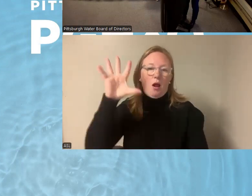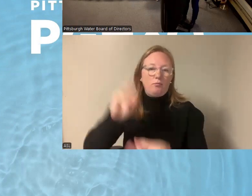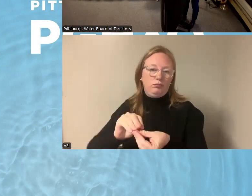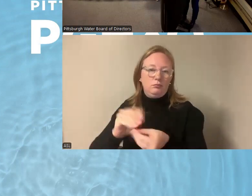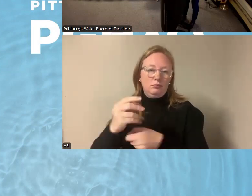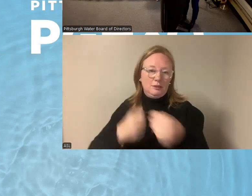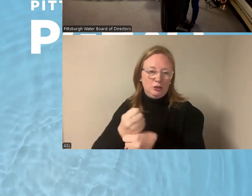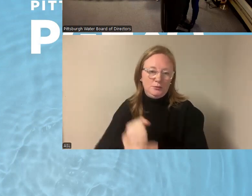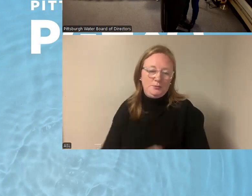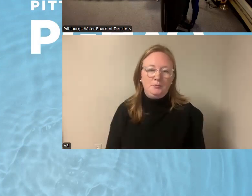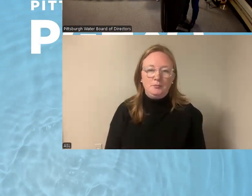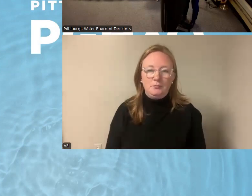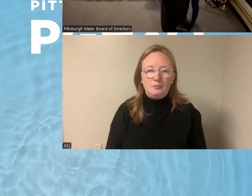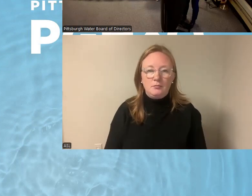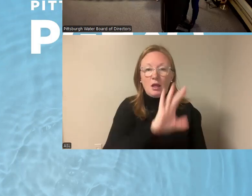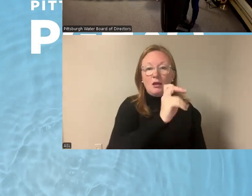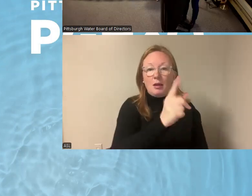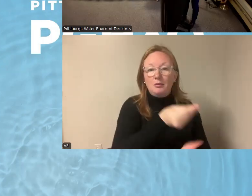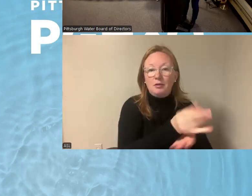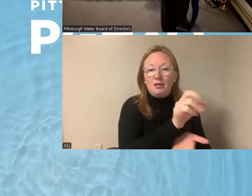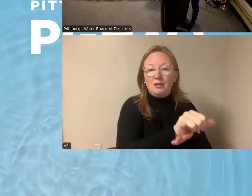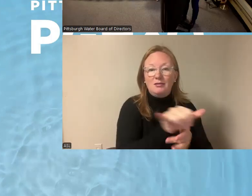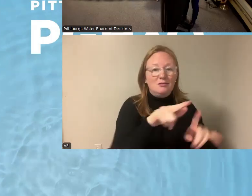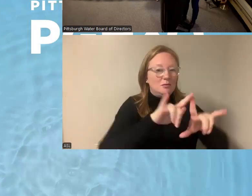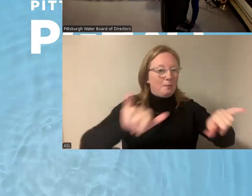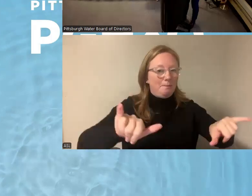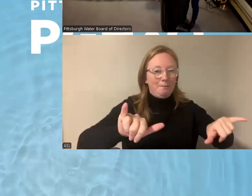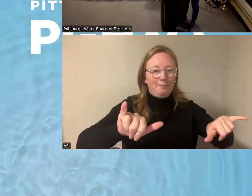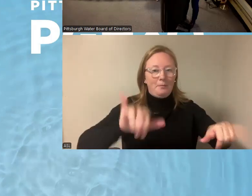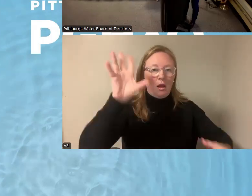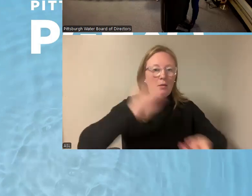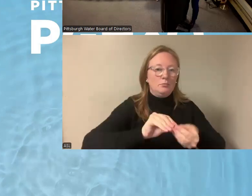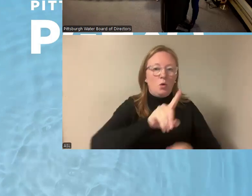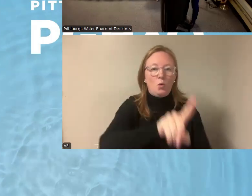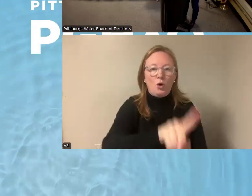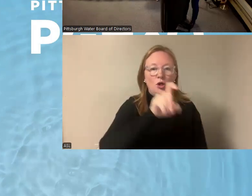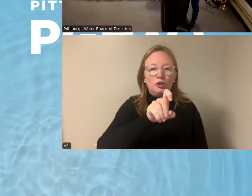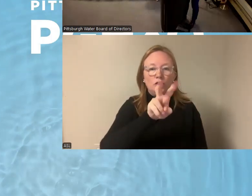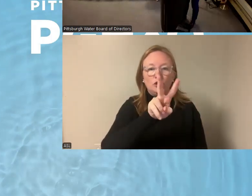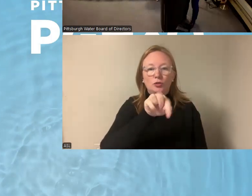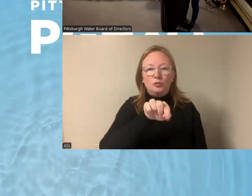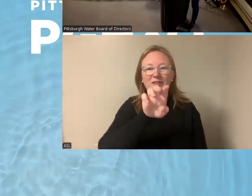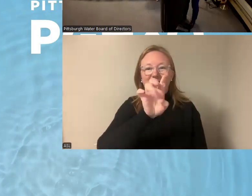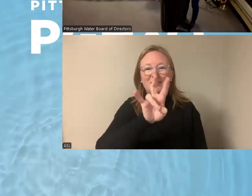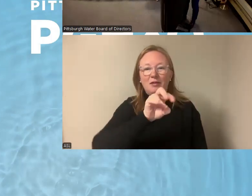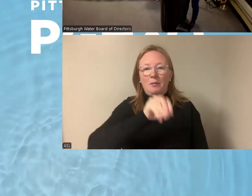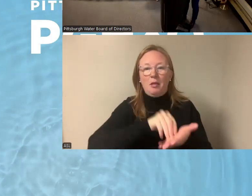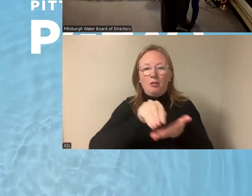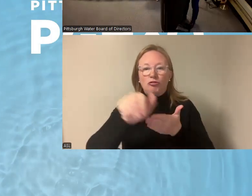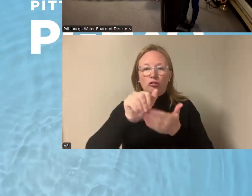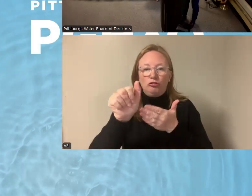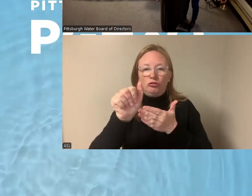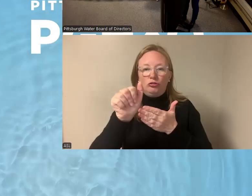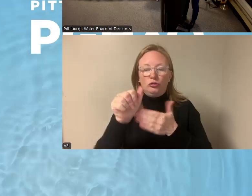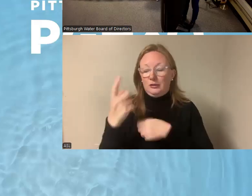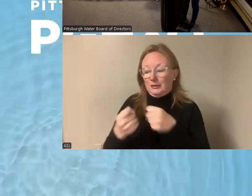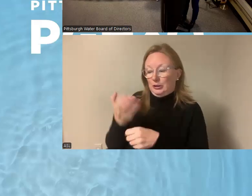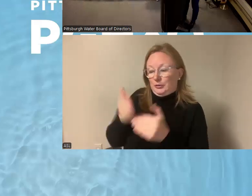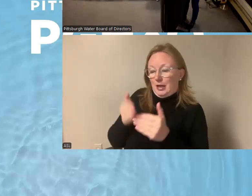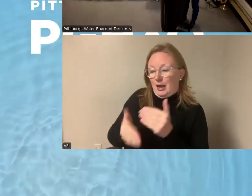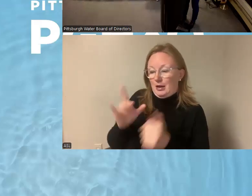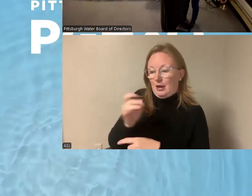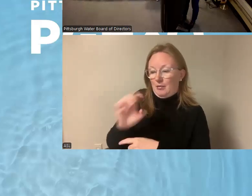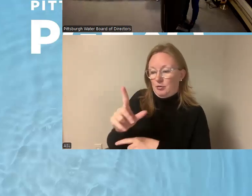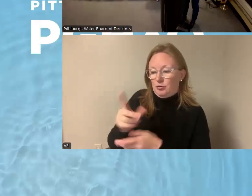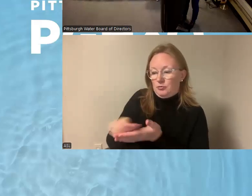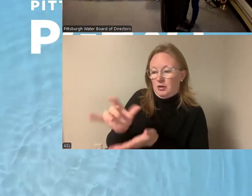year. And our capital expenditures through that same period totaled $102.7 million. And our year-end capital